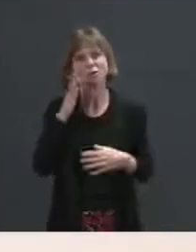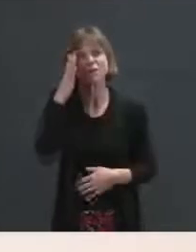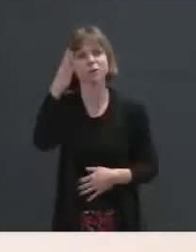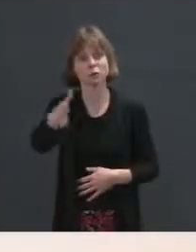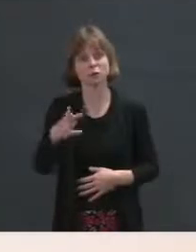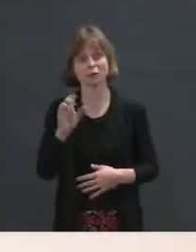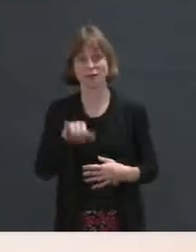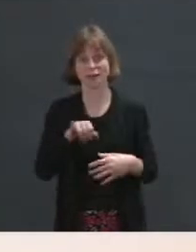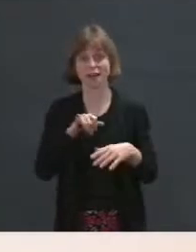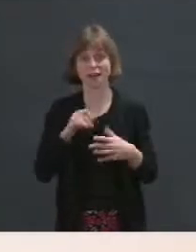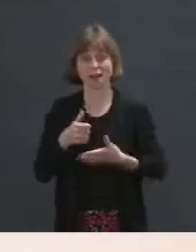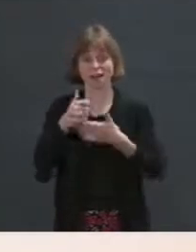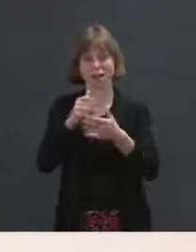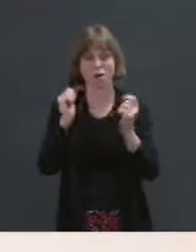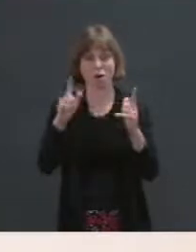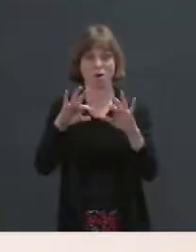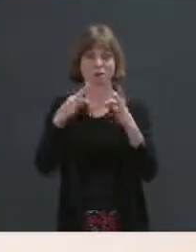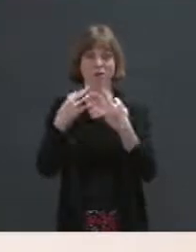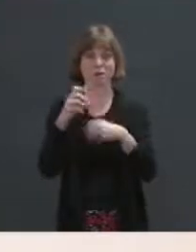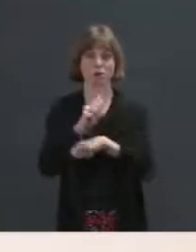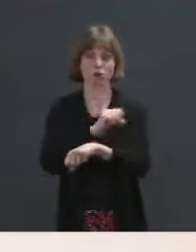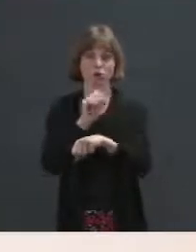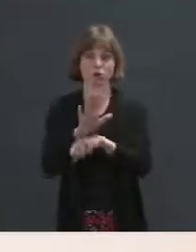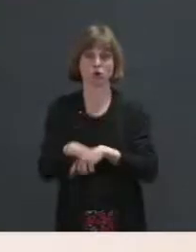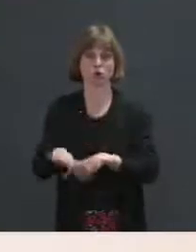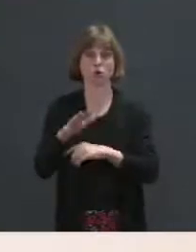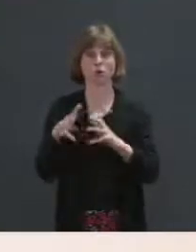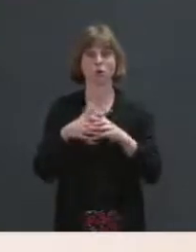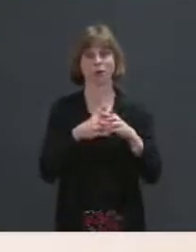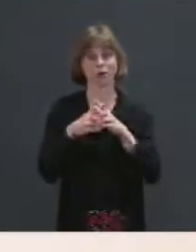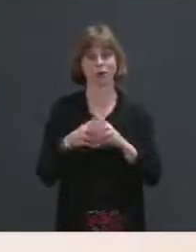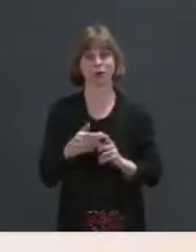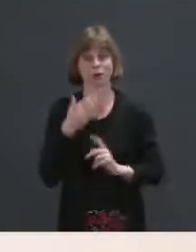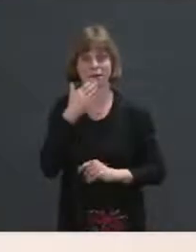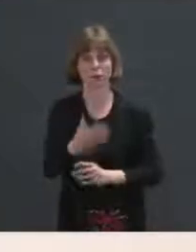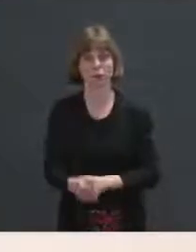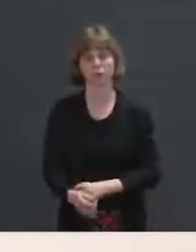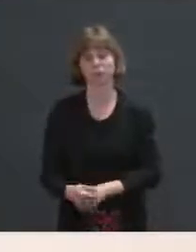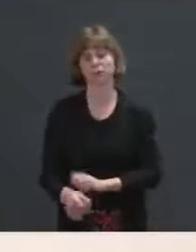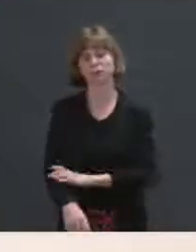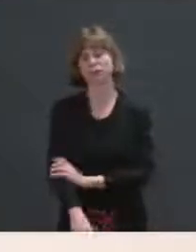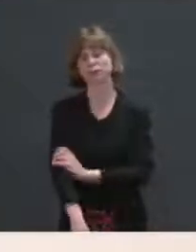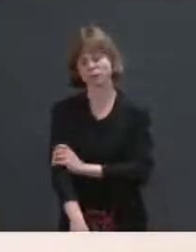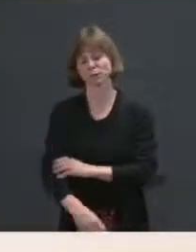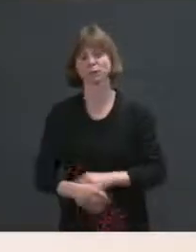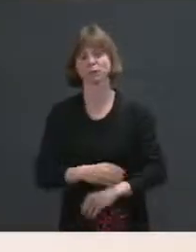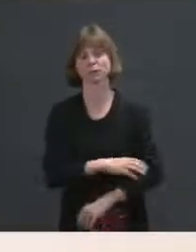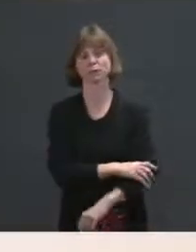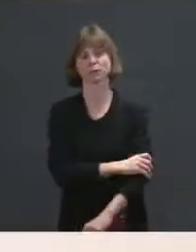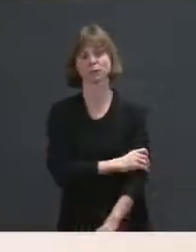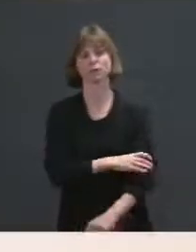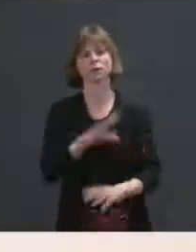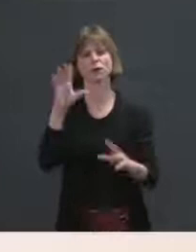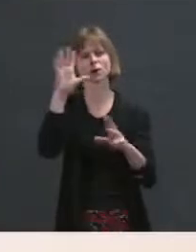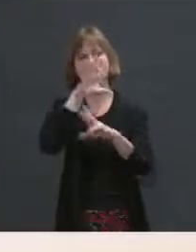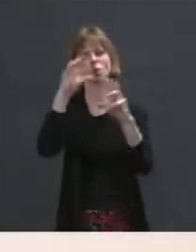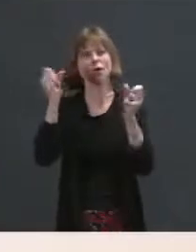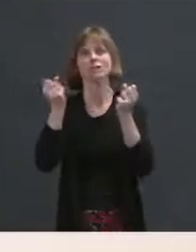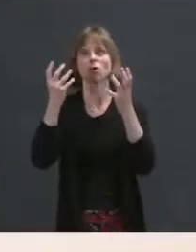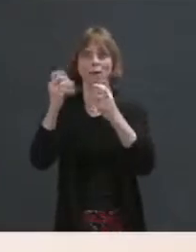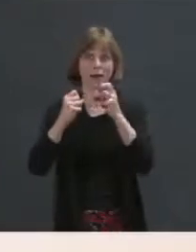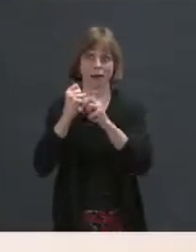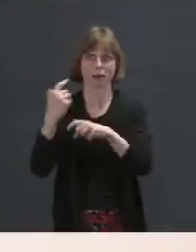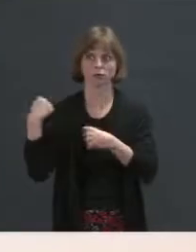you. Okay, let's see if we can take some questions. Go ahead. Thanks, Jen. Presidents for decades have been promising